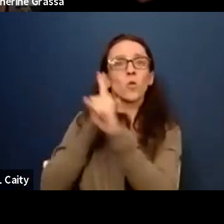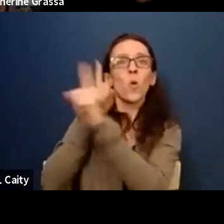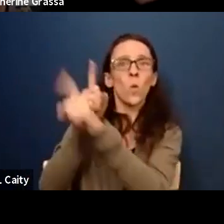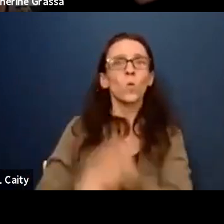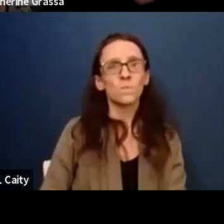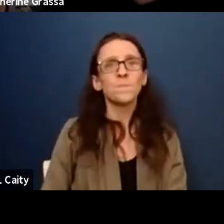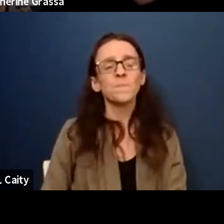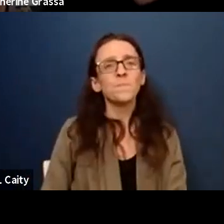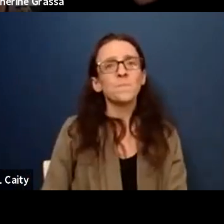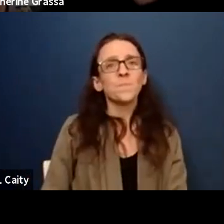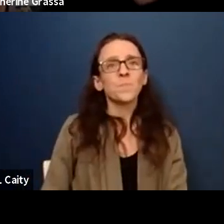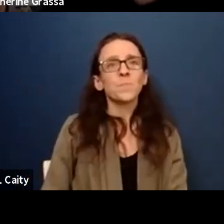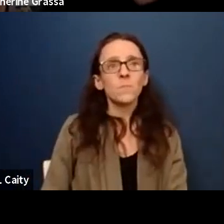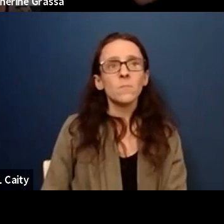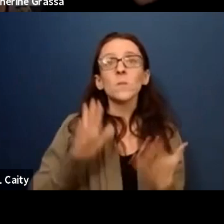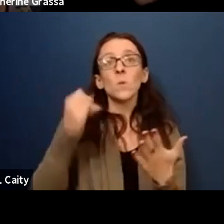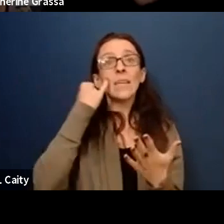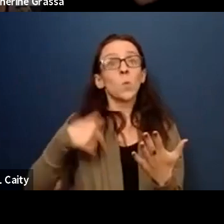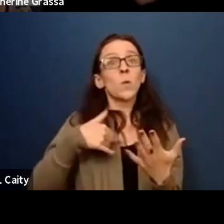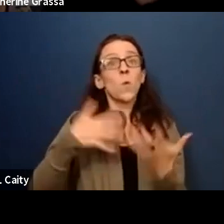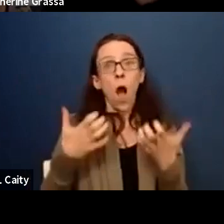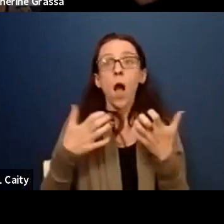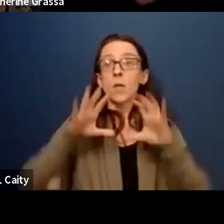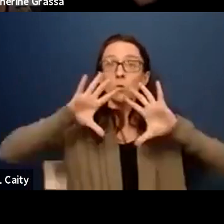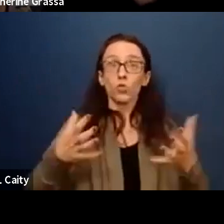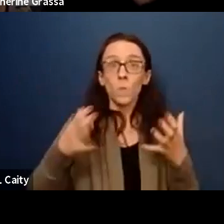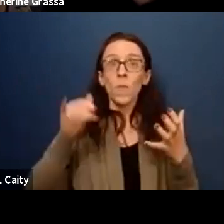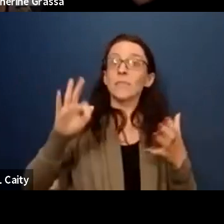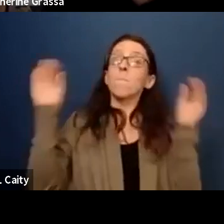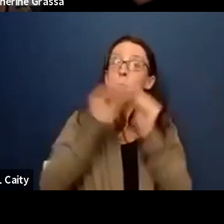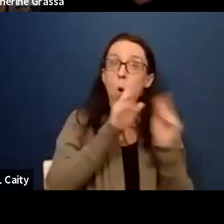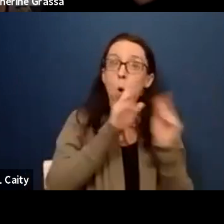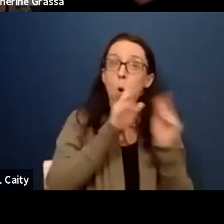So if we're trying to have a pool that's more representative of the city, we should not